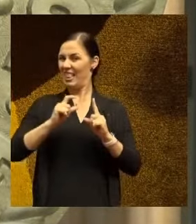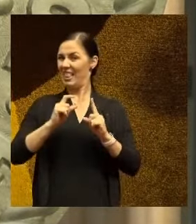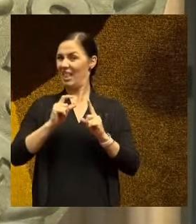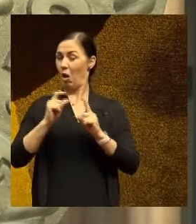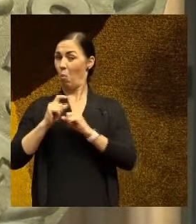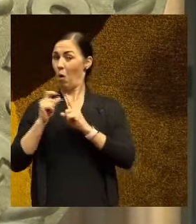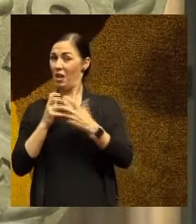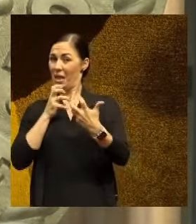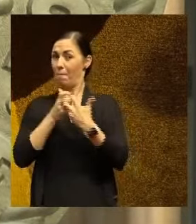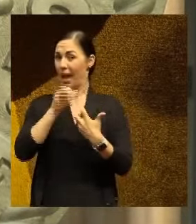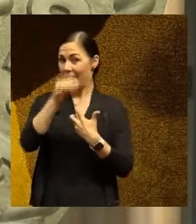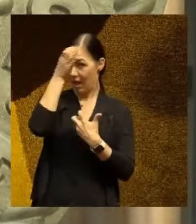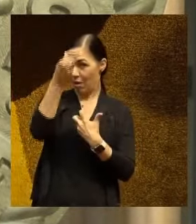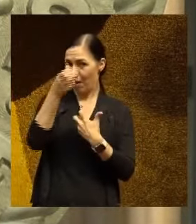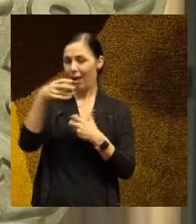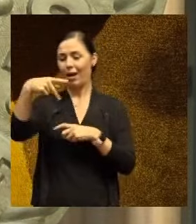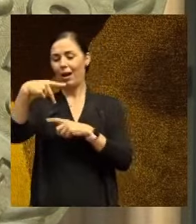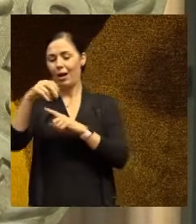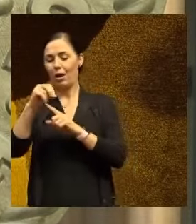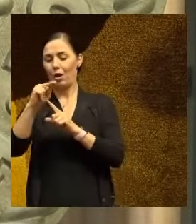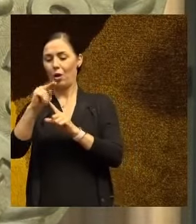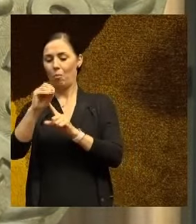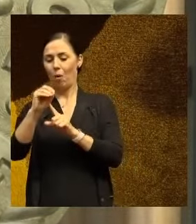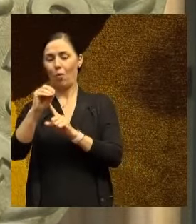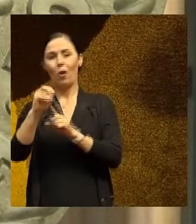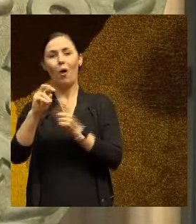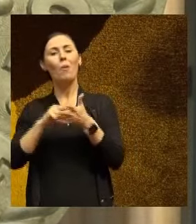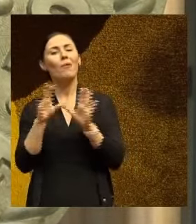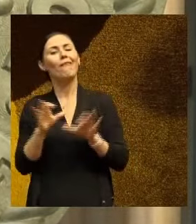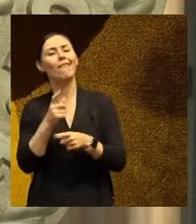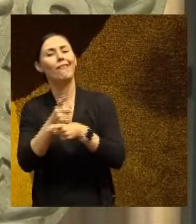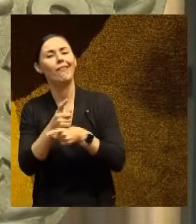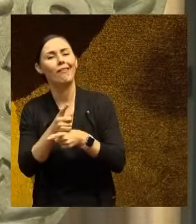pono, or righteousness, an